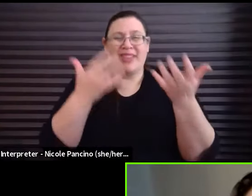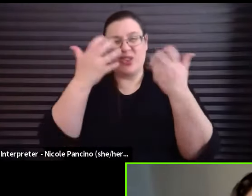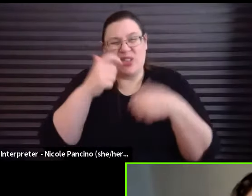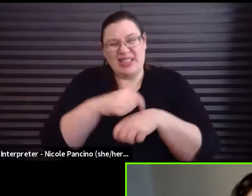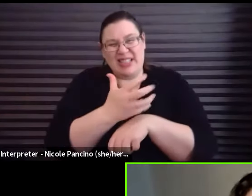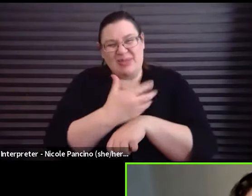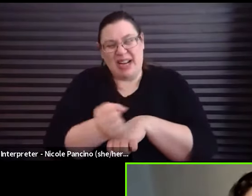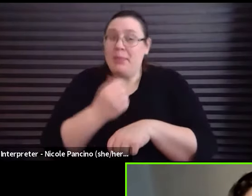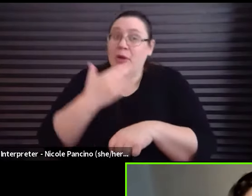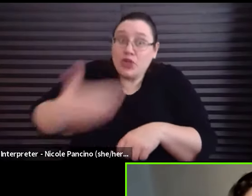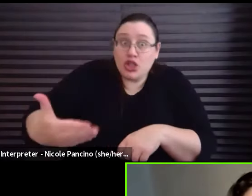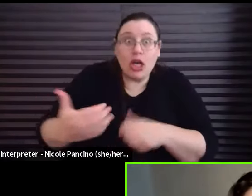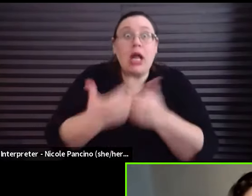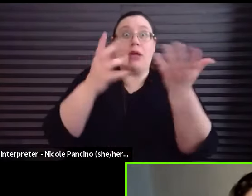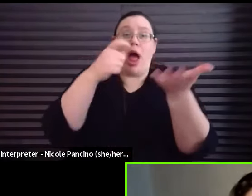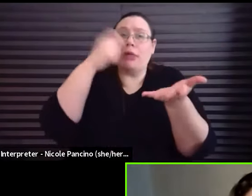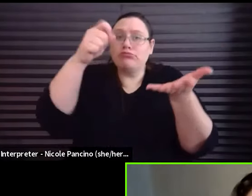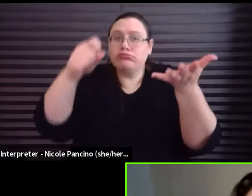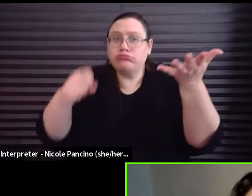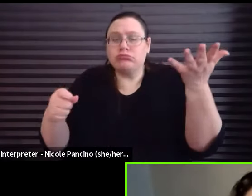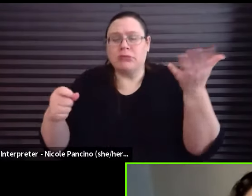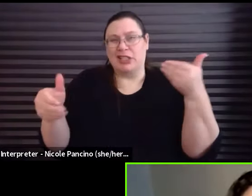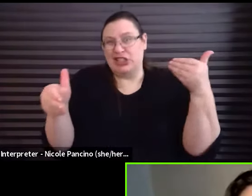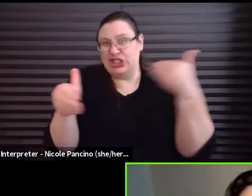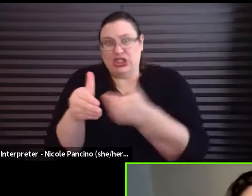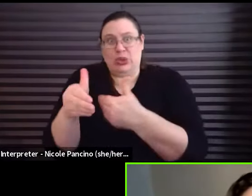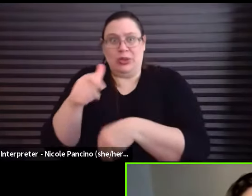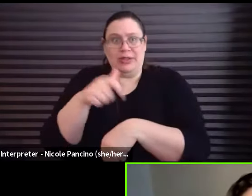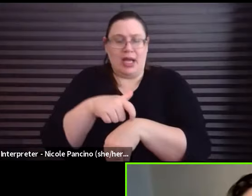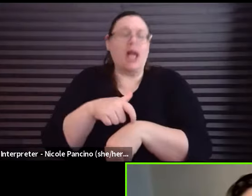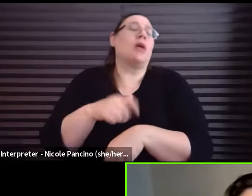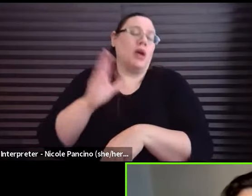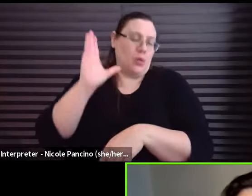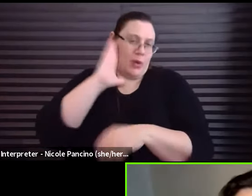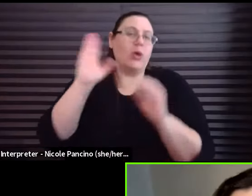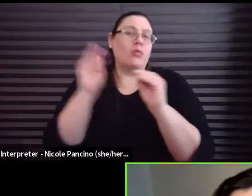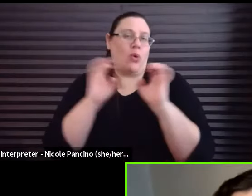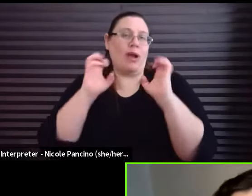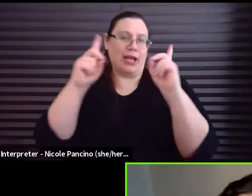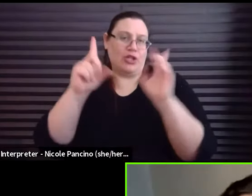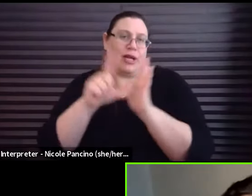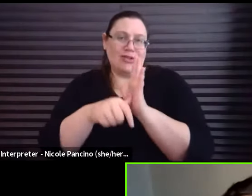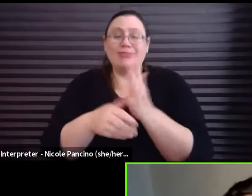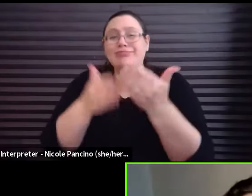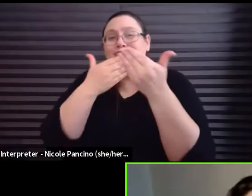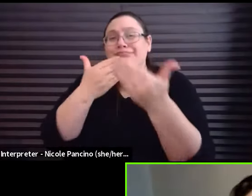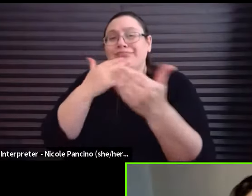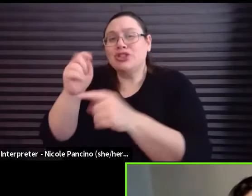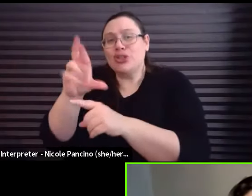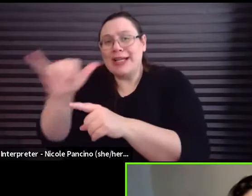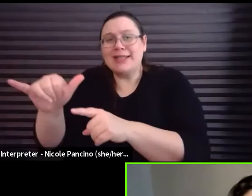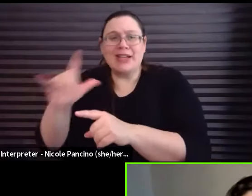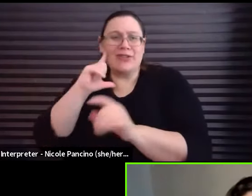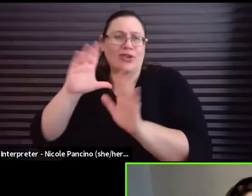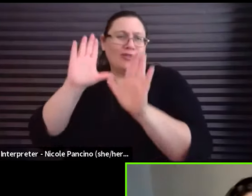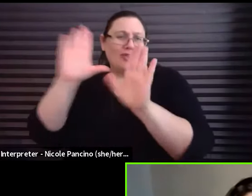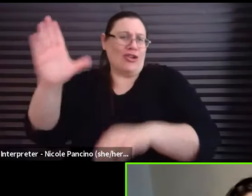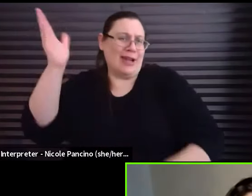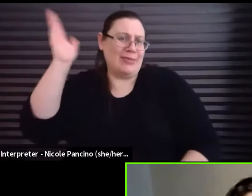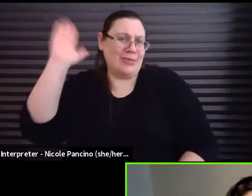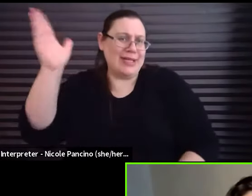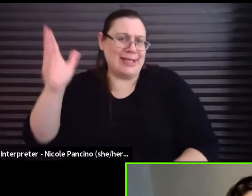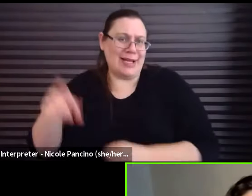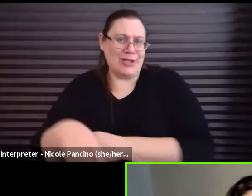was good. We got a lot done in a short amount of time and we will do some more education. So I want to thank you, Tracy, for the great presentation